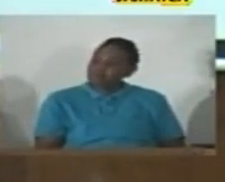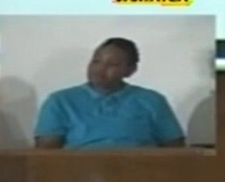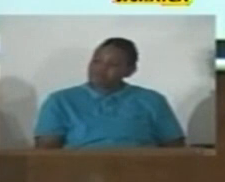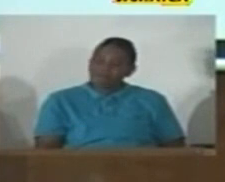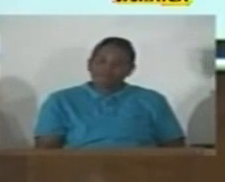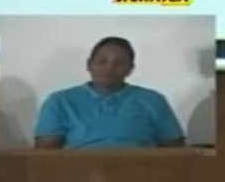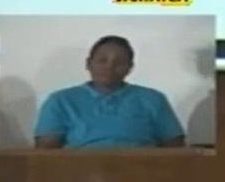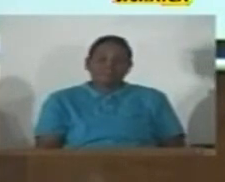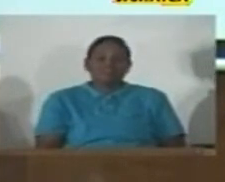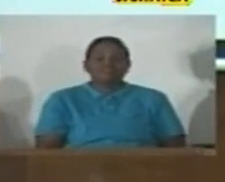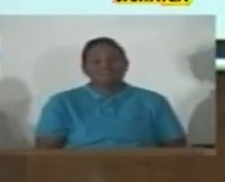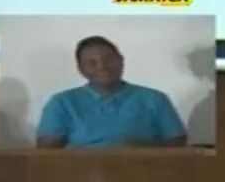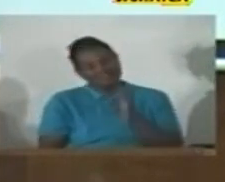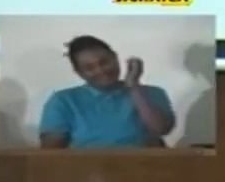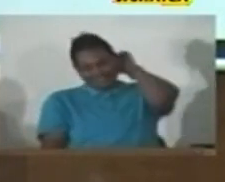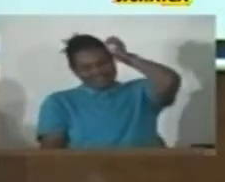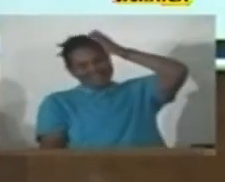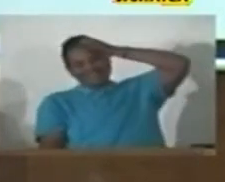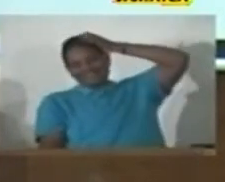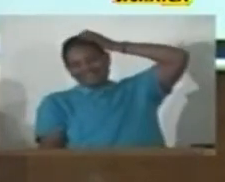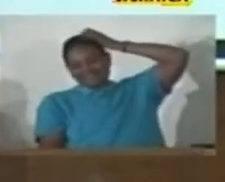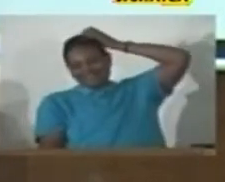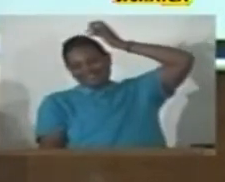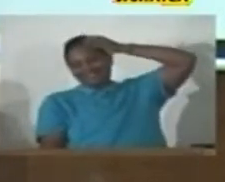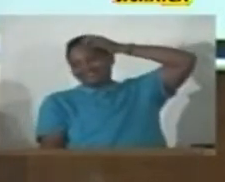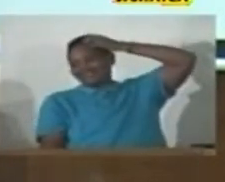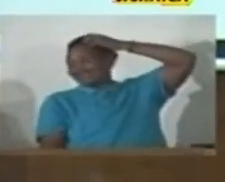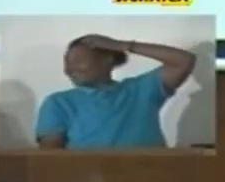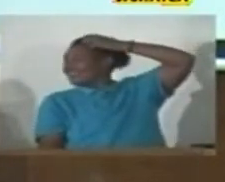I tell you, we find that